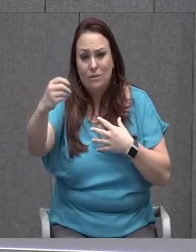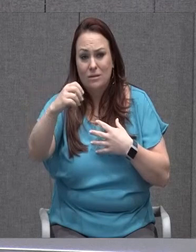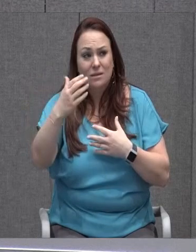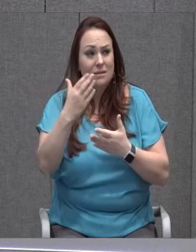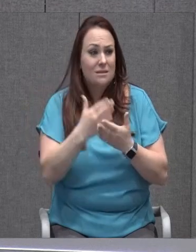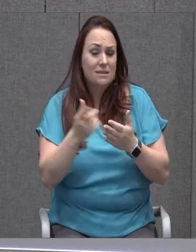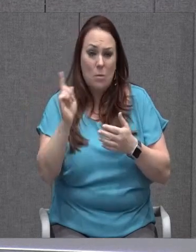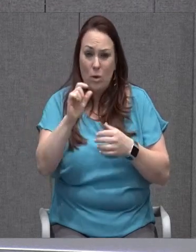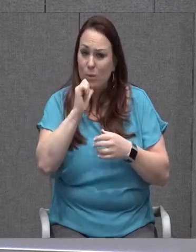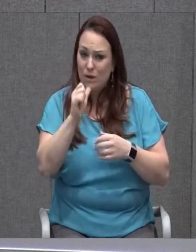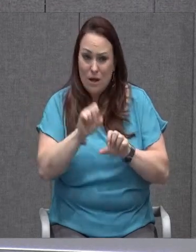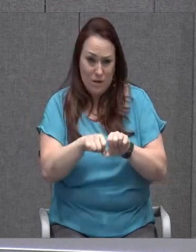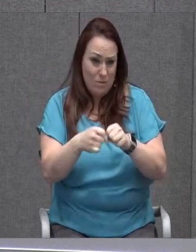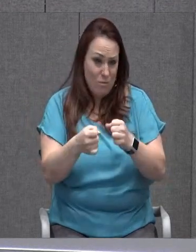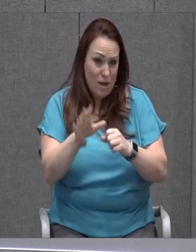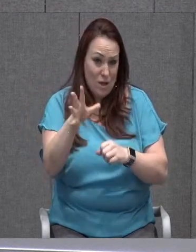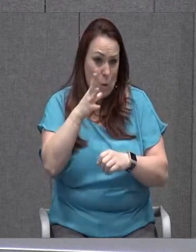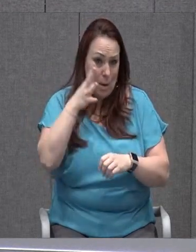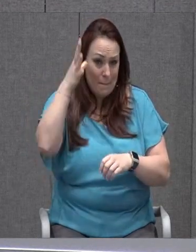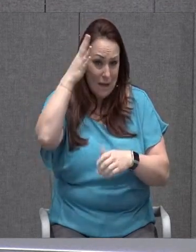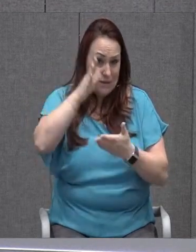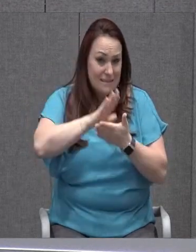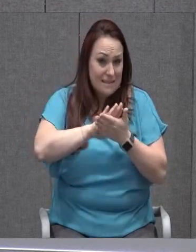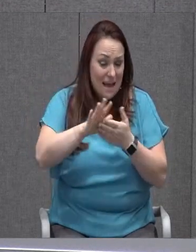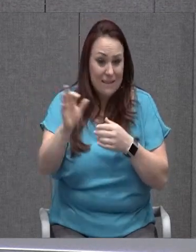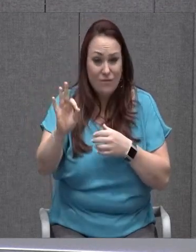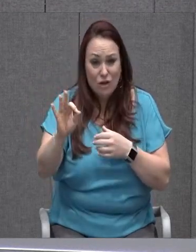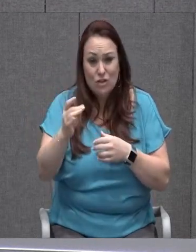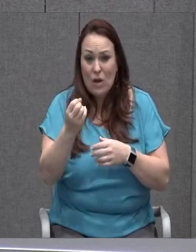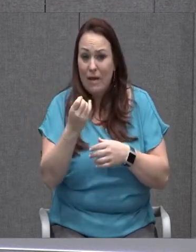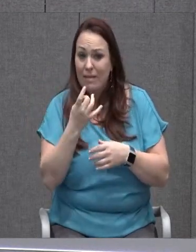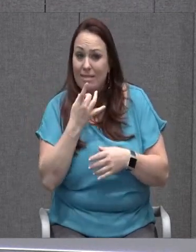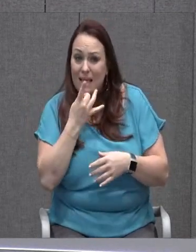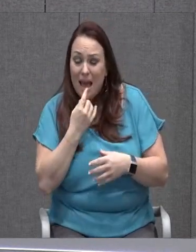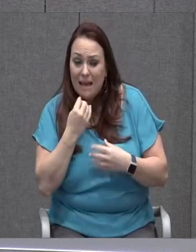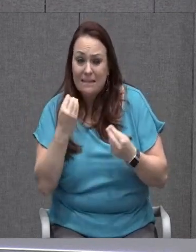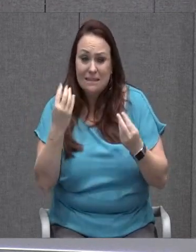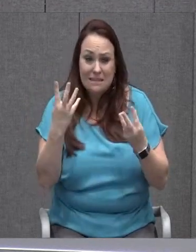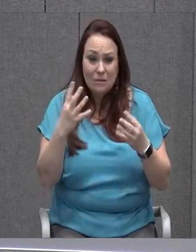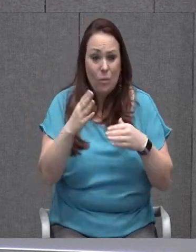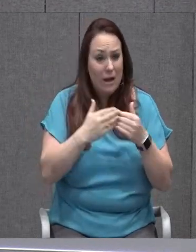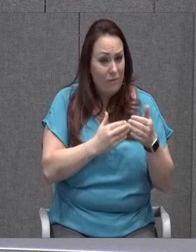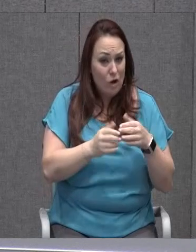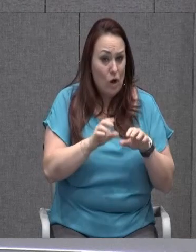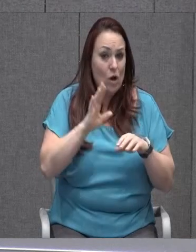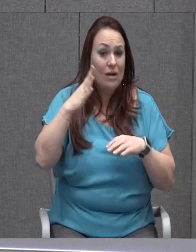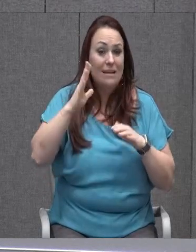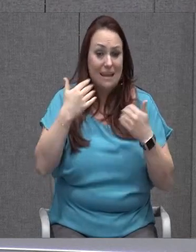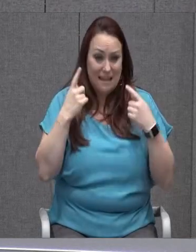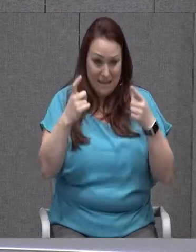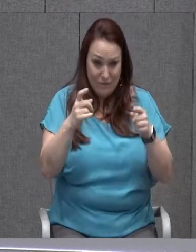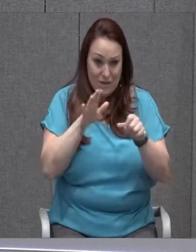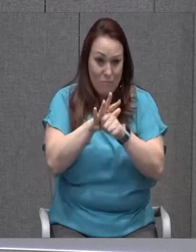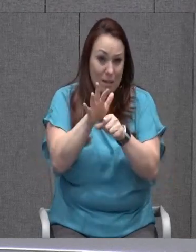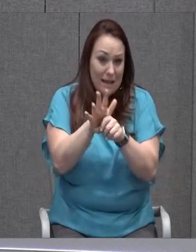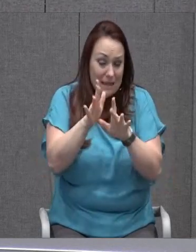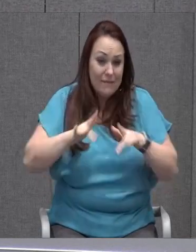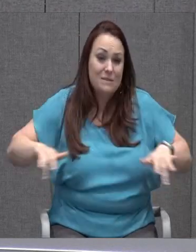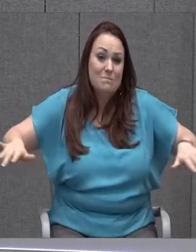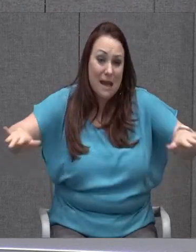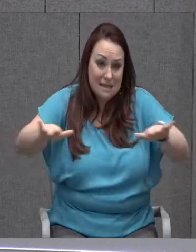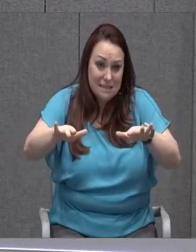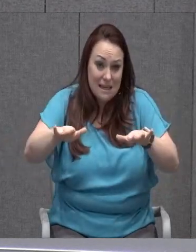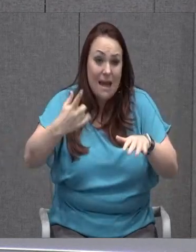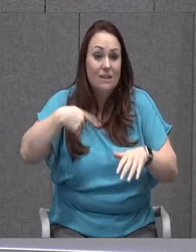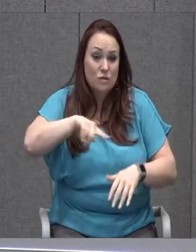break your parents' nice furniture or anything, their lights. Okay, so we're going to flip it. Aquí son los puntos. Estos